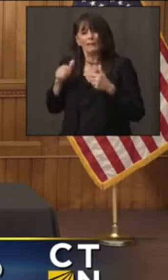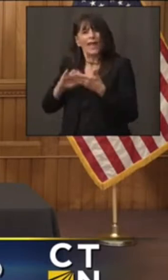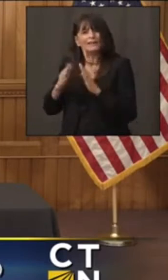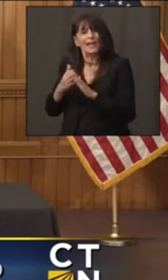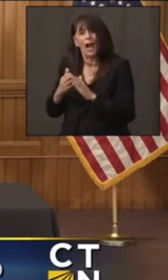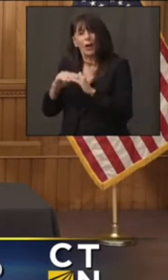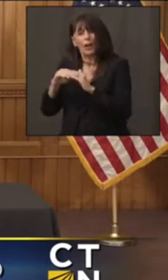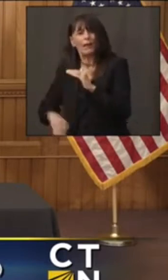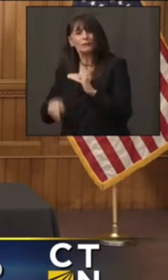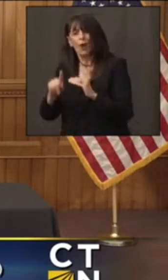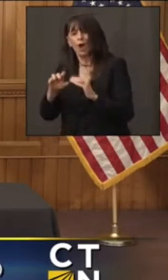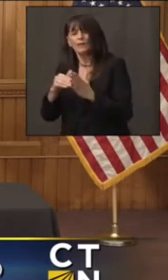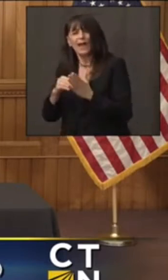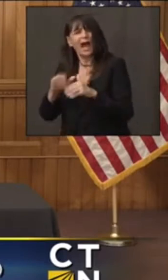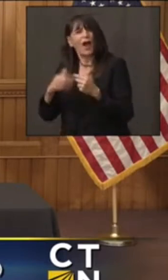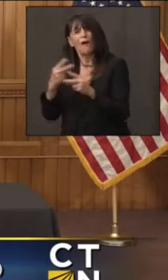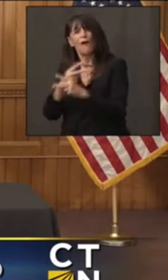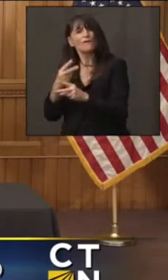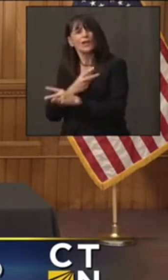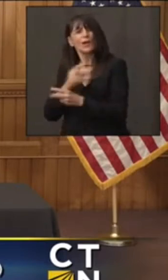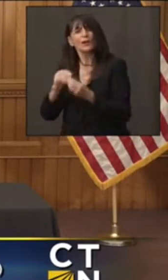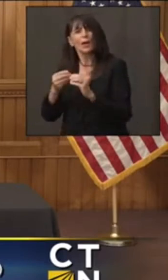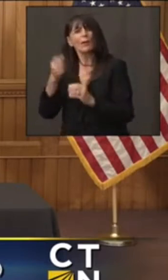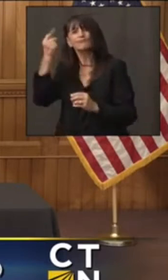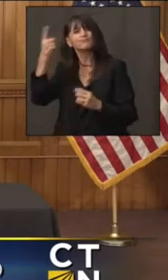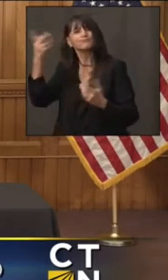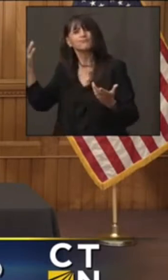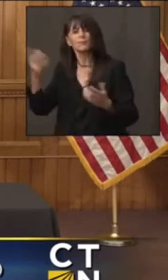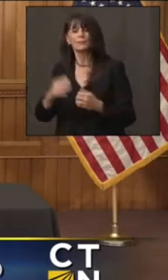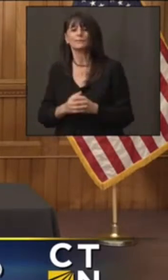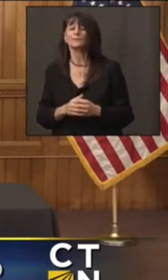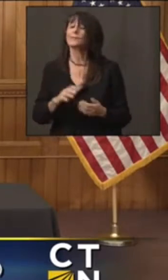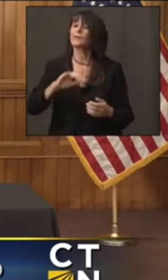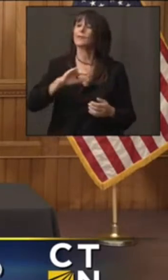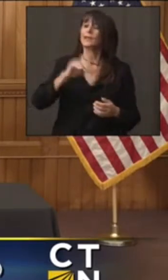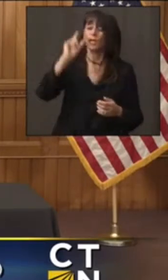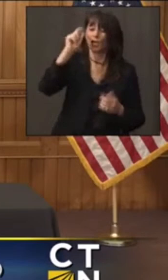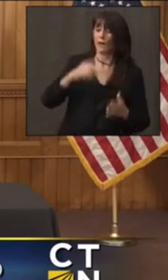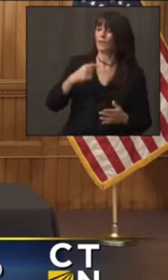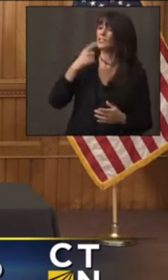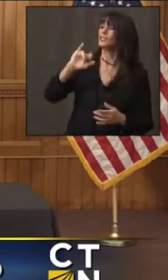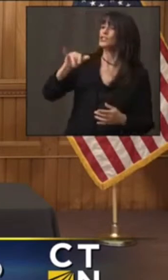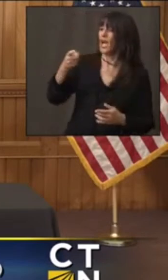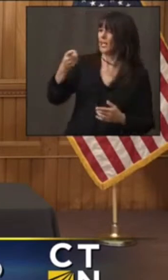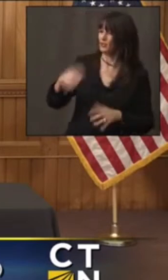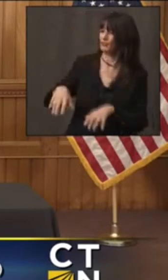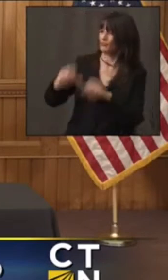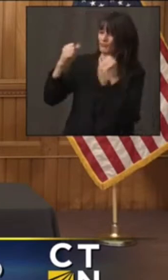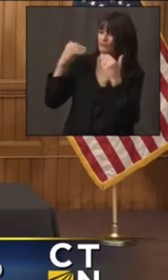serious that is for them? Go ahead, Josh. You're a math whiz.